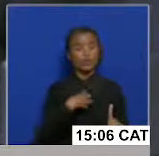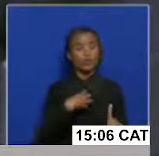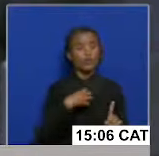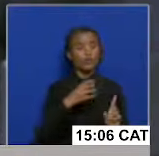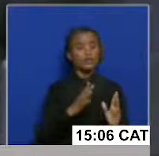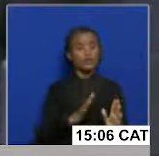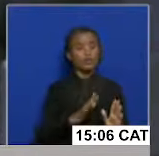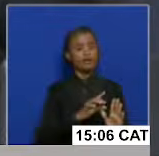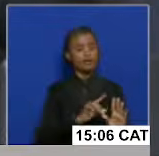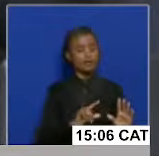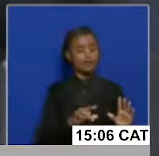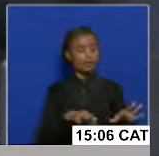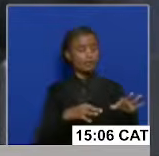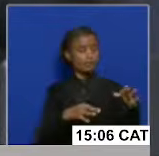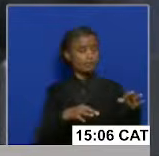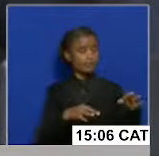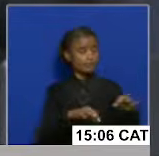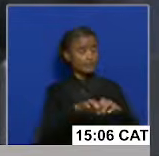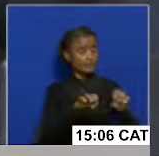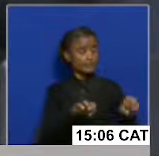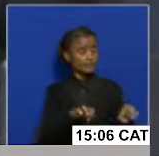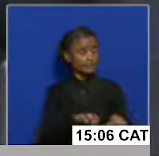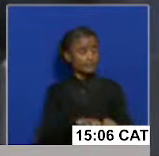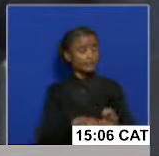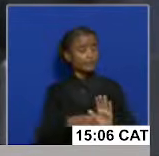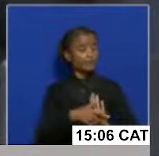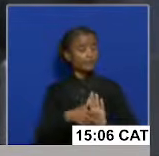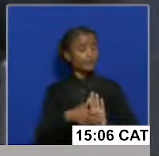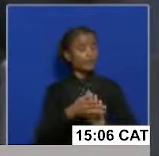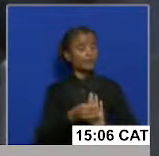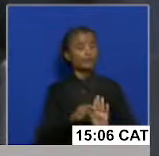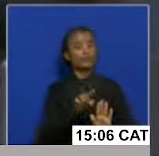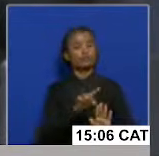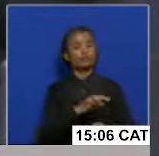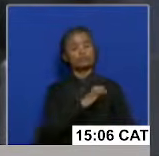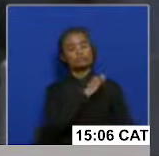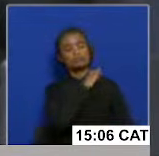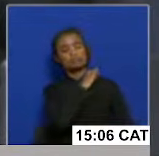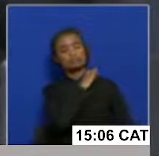was to rob him of his stones and give them to somebody else.